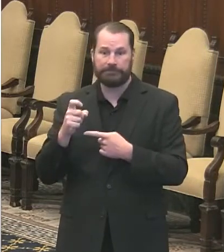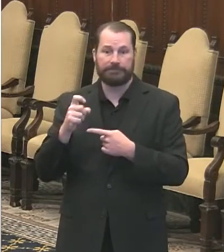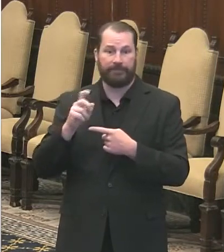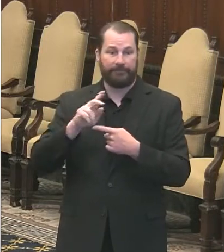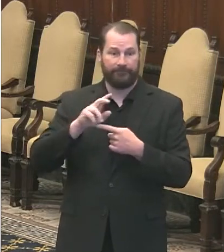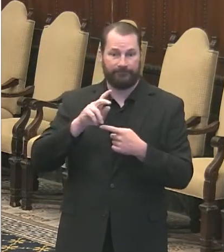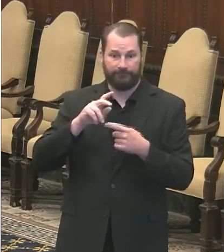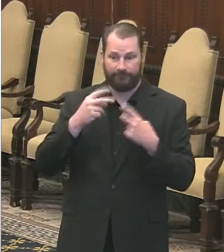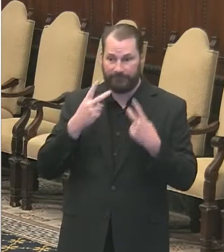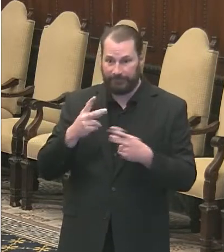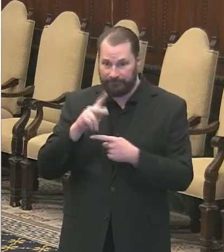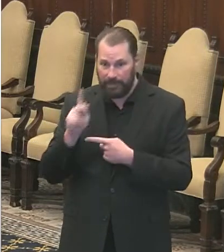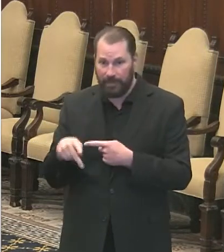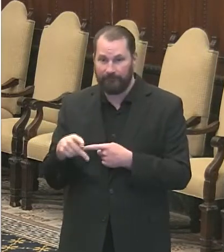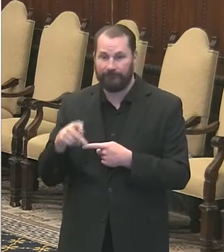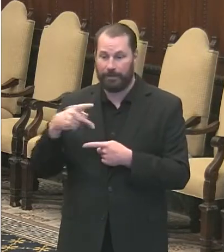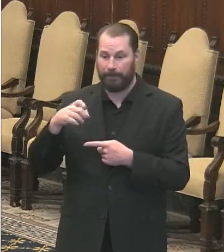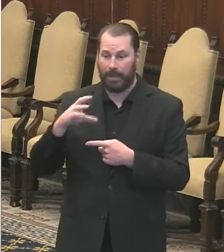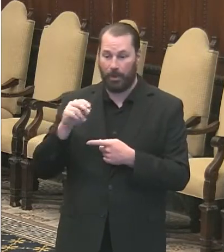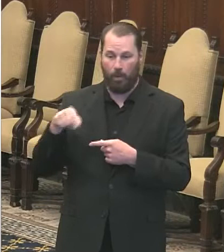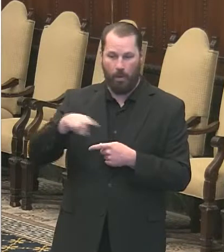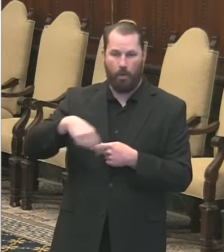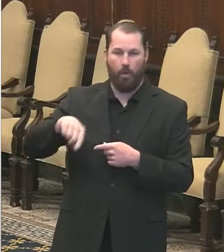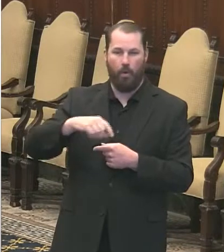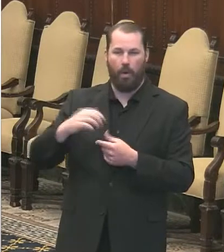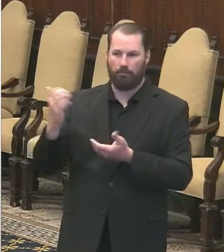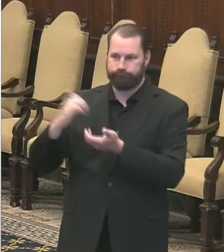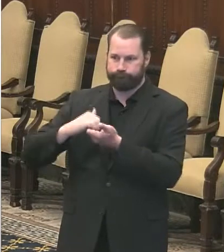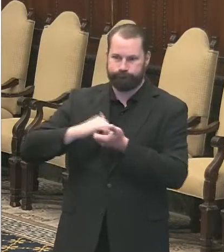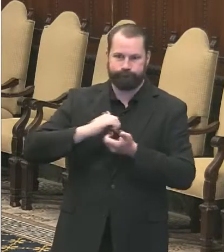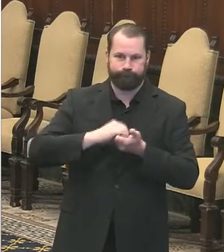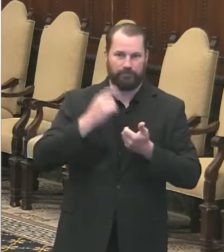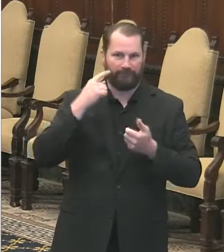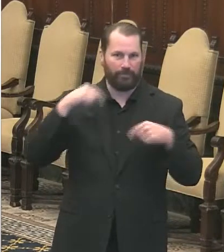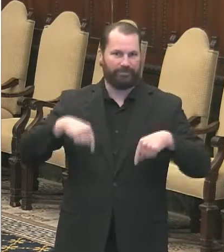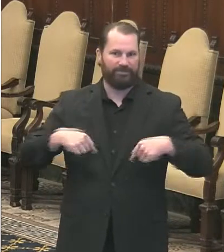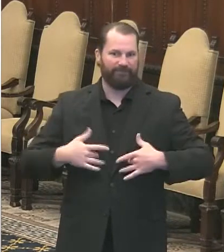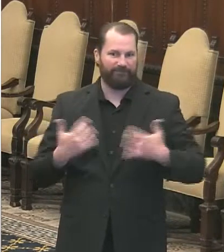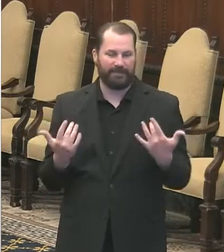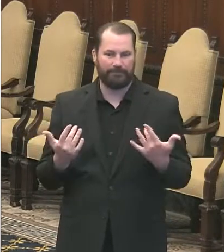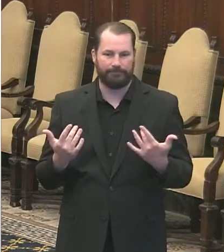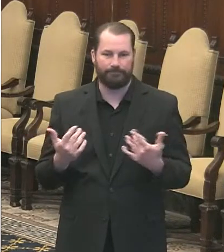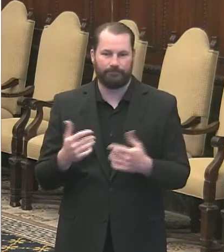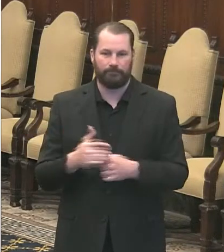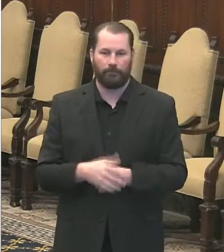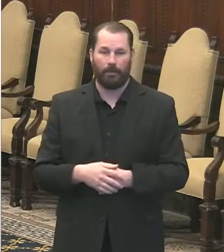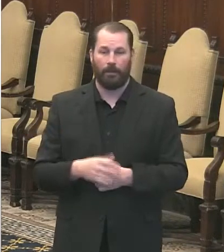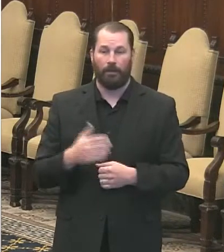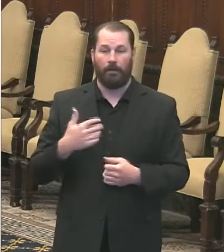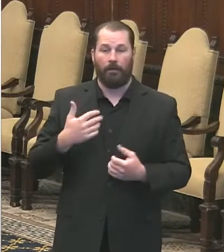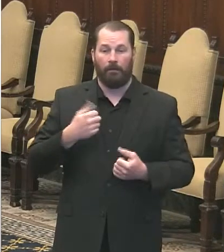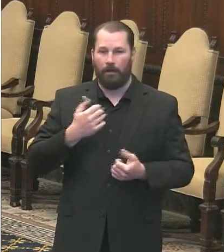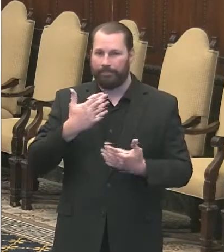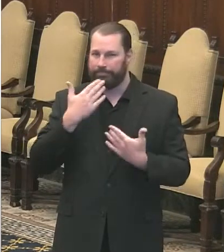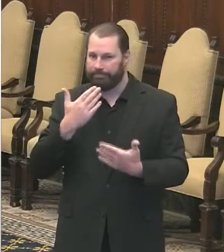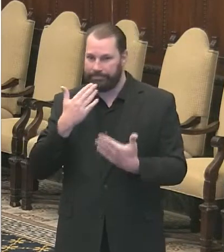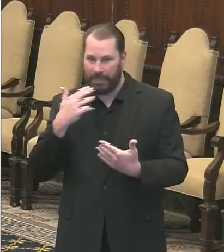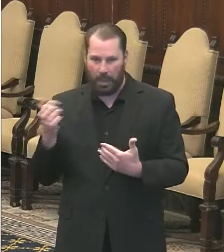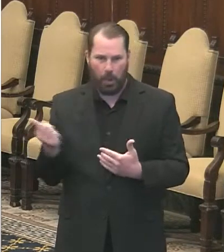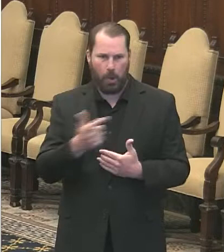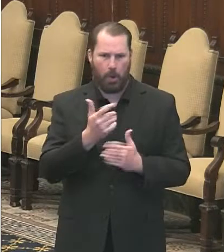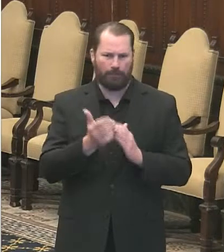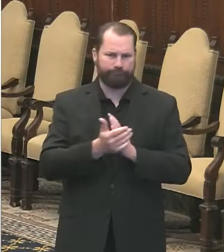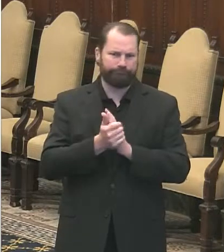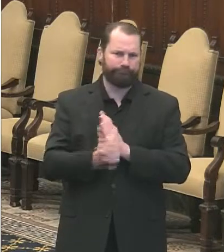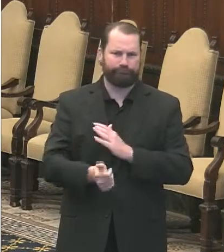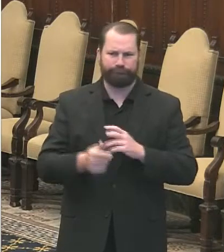so many more. And we also want to take a moment to thank the talented men and women from various City of Philadelphia agencies who have,